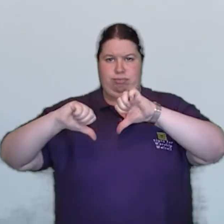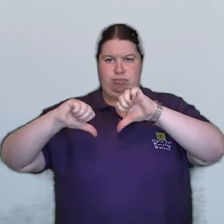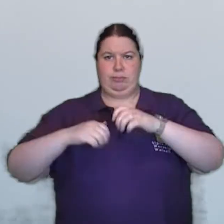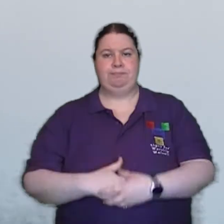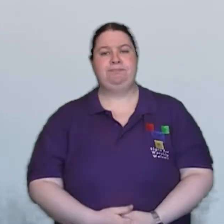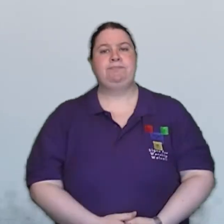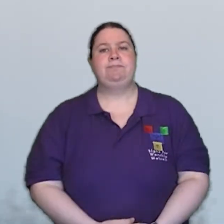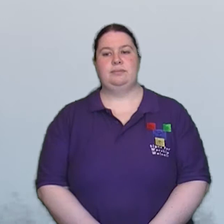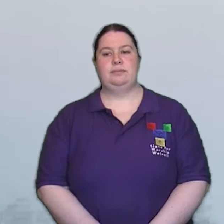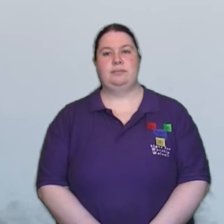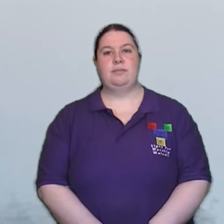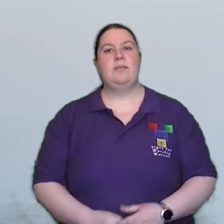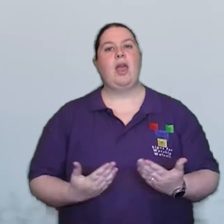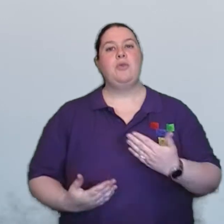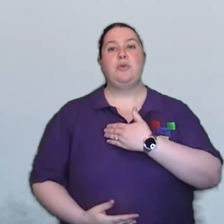buttons.